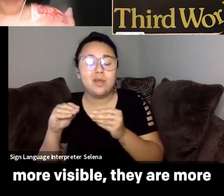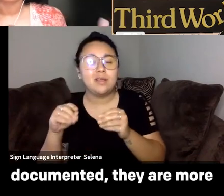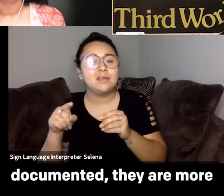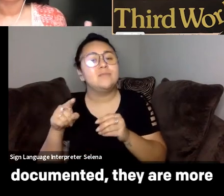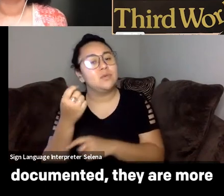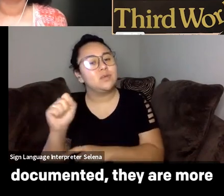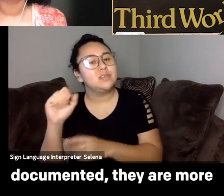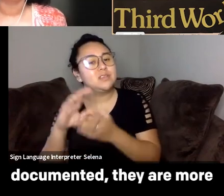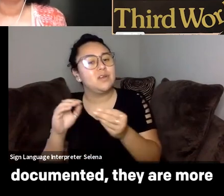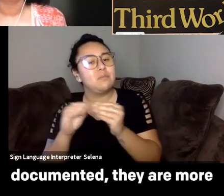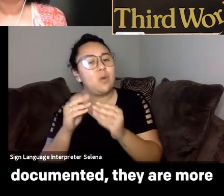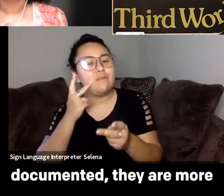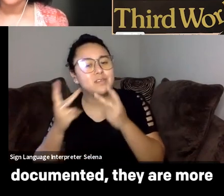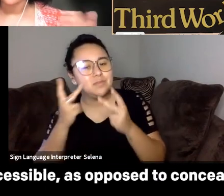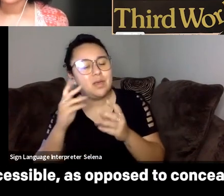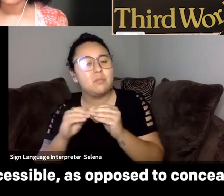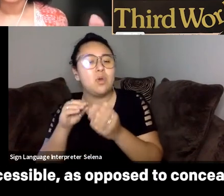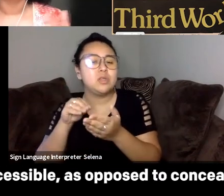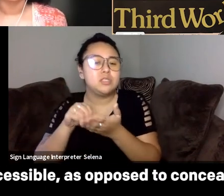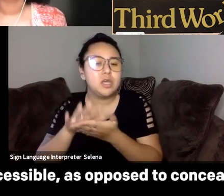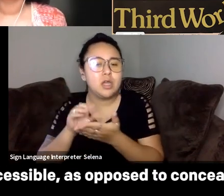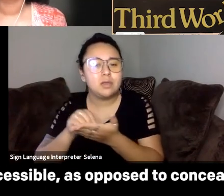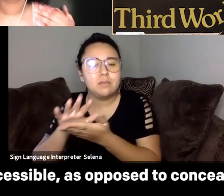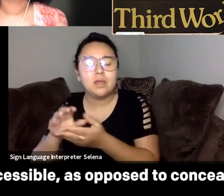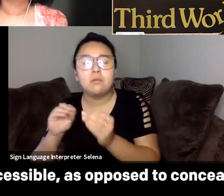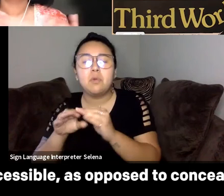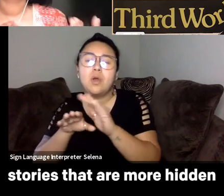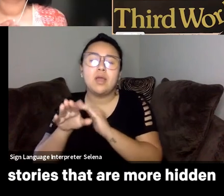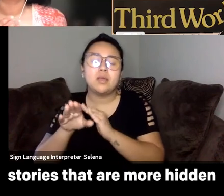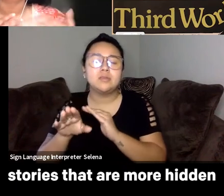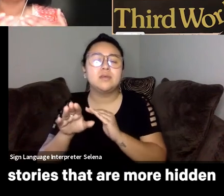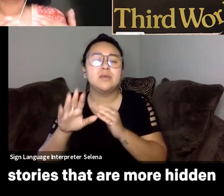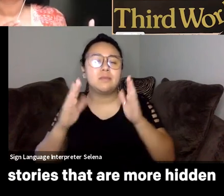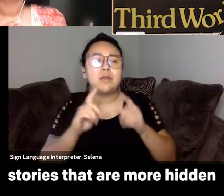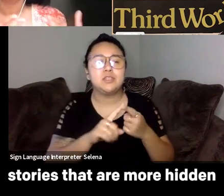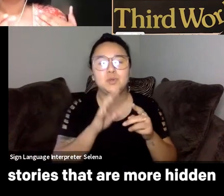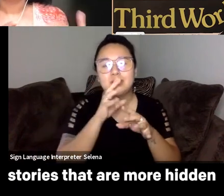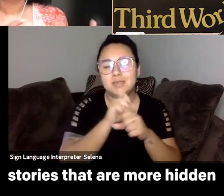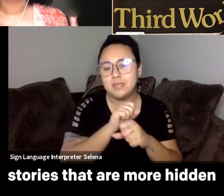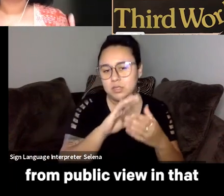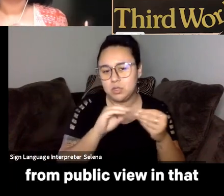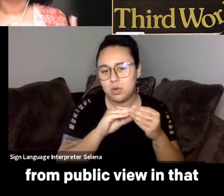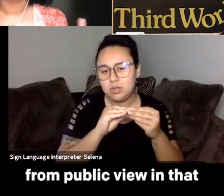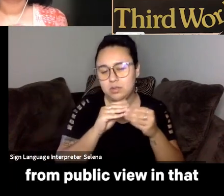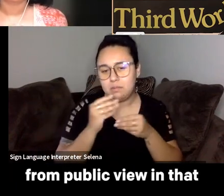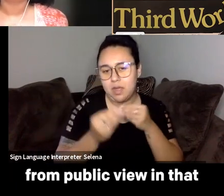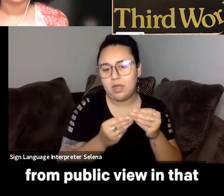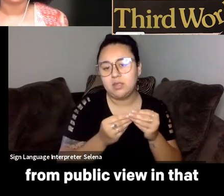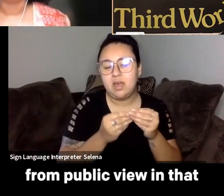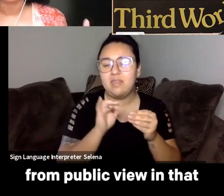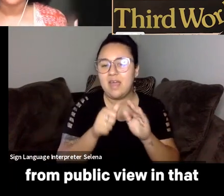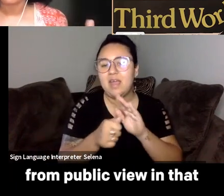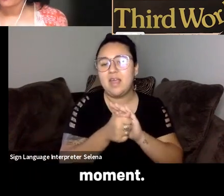they're more documented, they are more accessible, as opposed to concealed stories that are more hidden from public